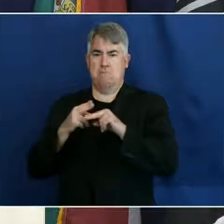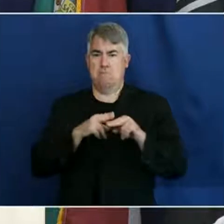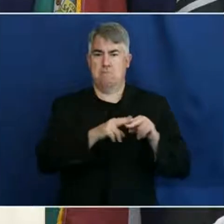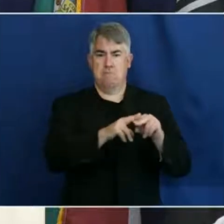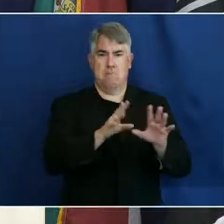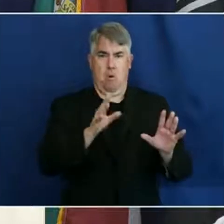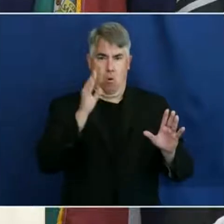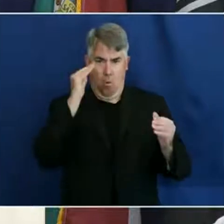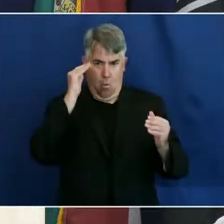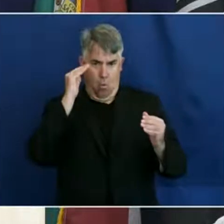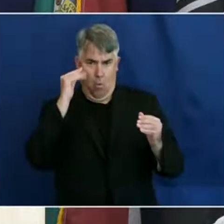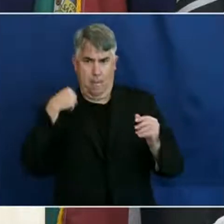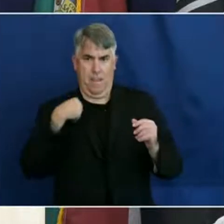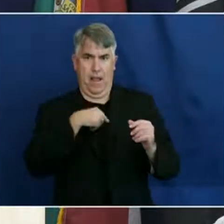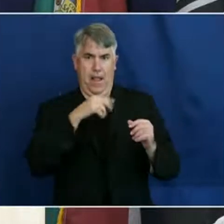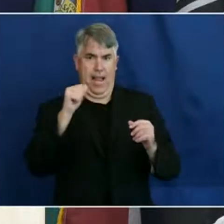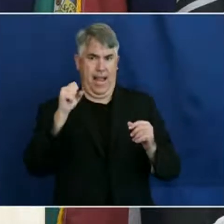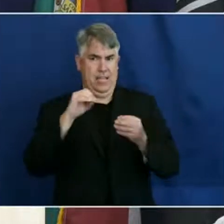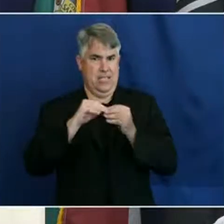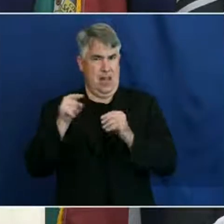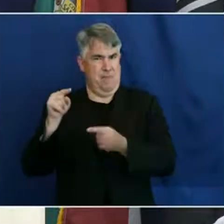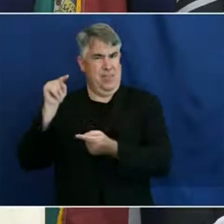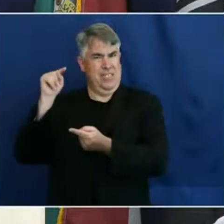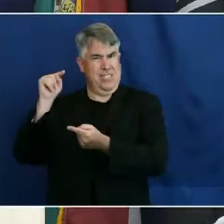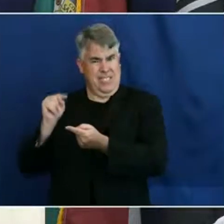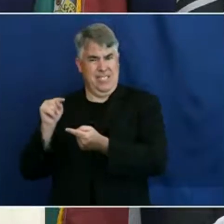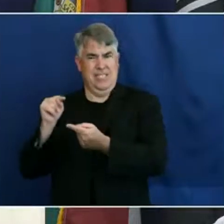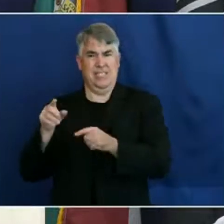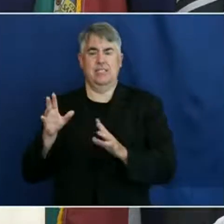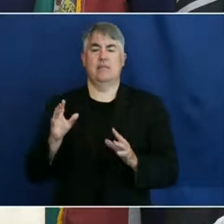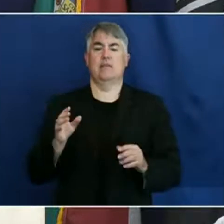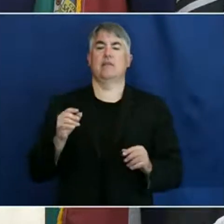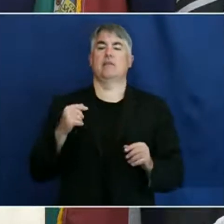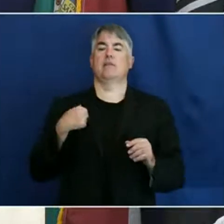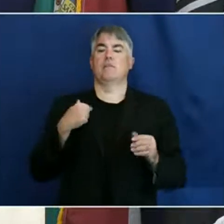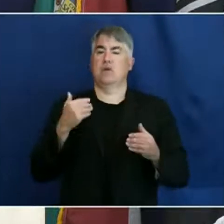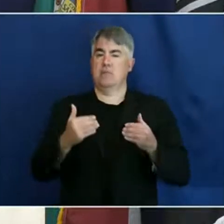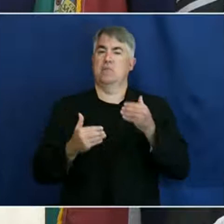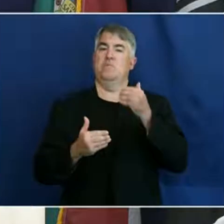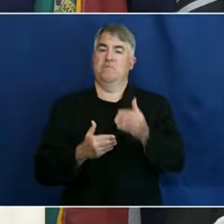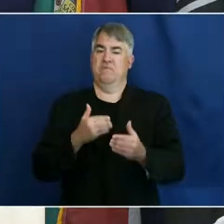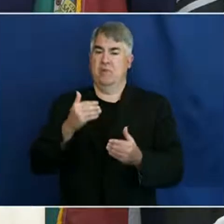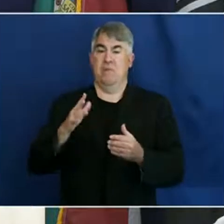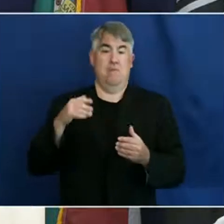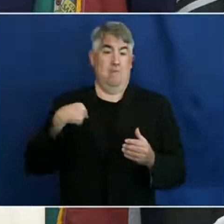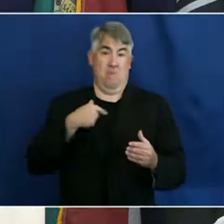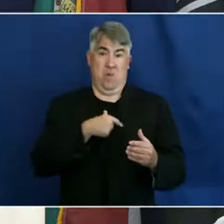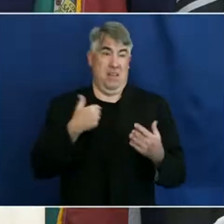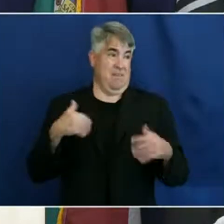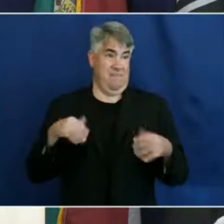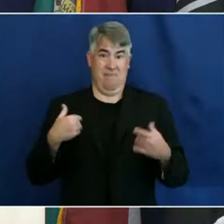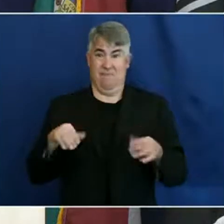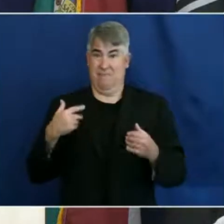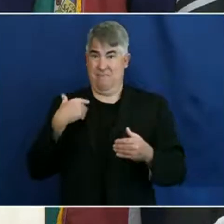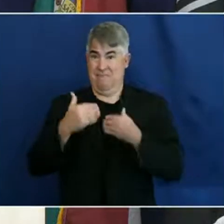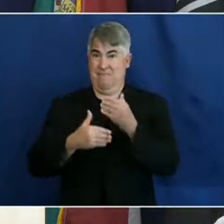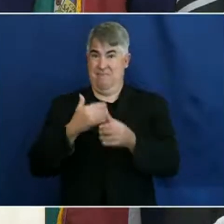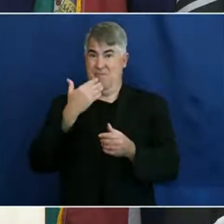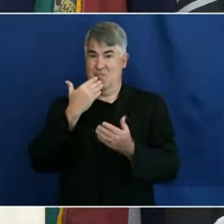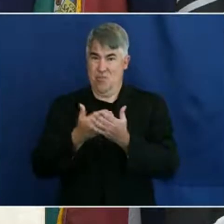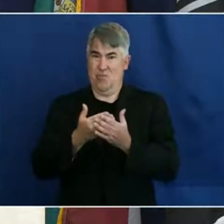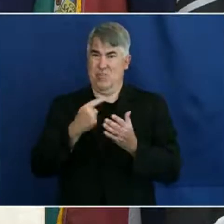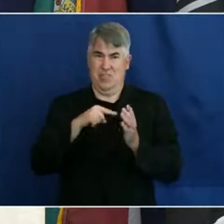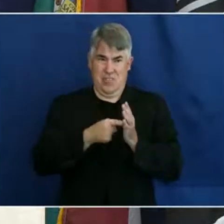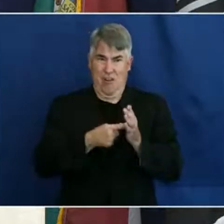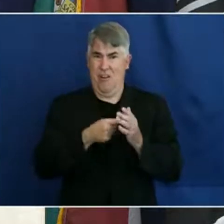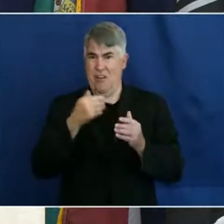rate increase ever so slightly and subtly as we move forward. And I think it's important that we all remember from the very beginning of COVID, our